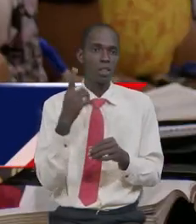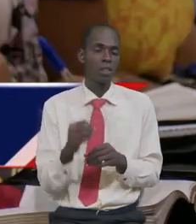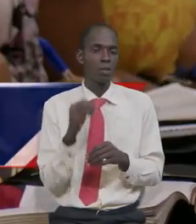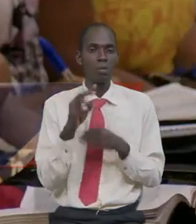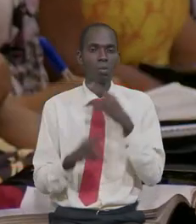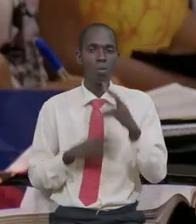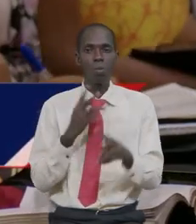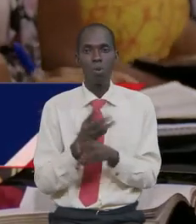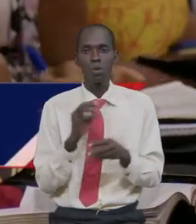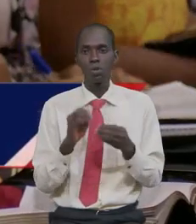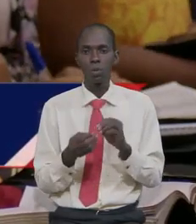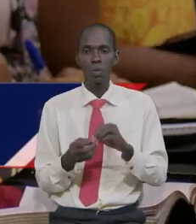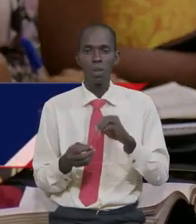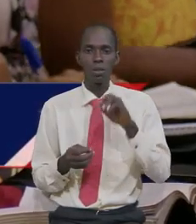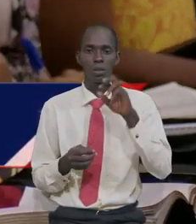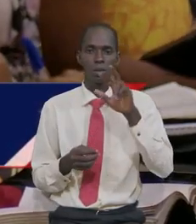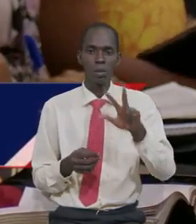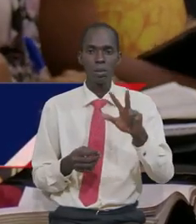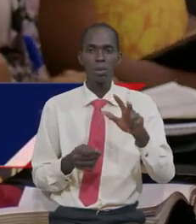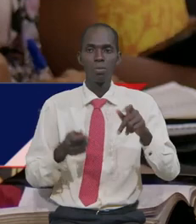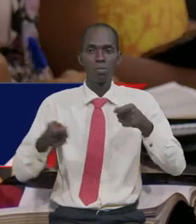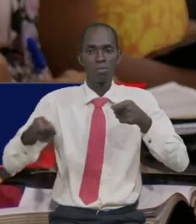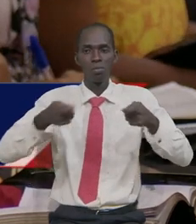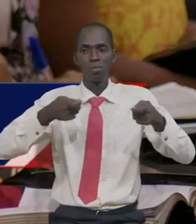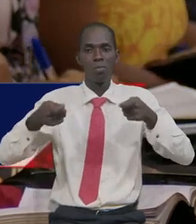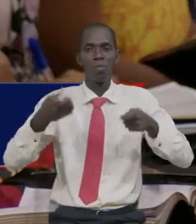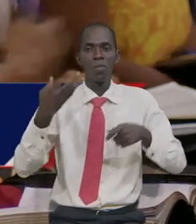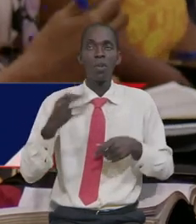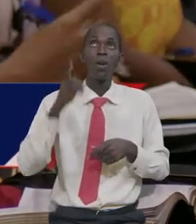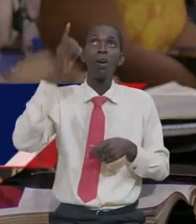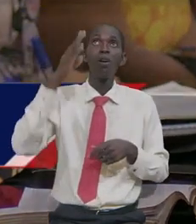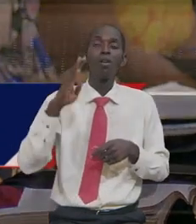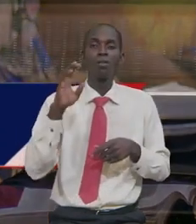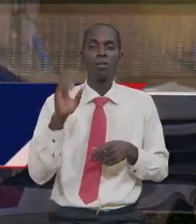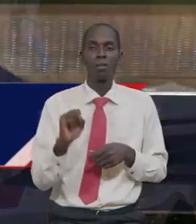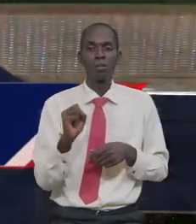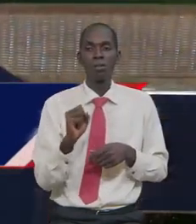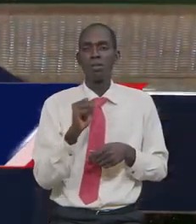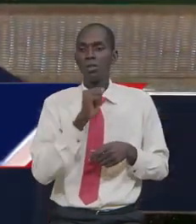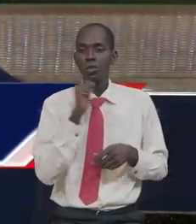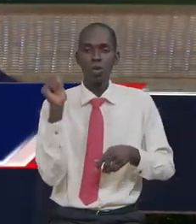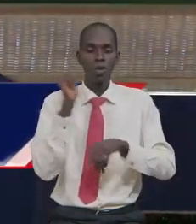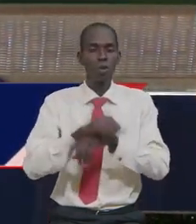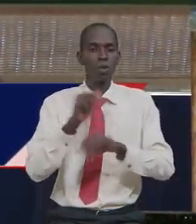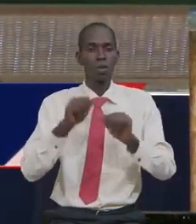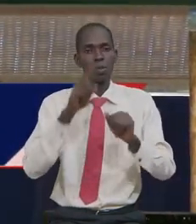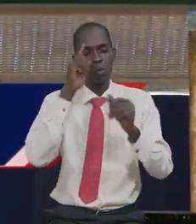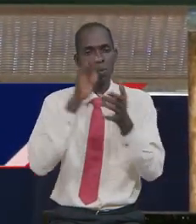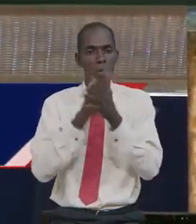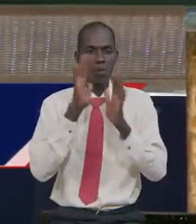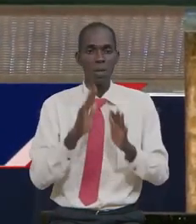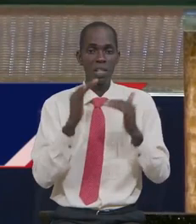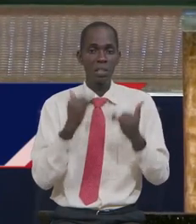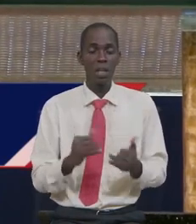three, dominion of God's unconquerable sins. Look at number one. Number